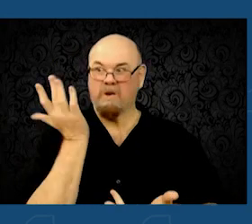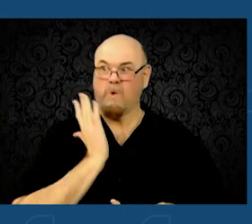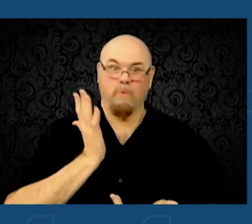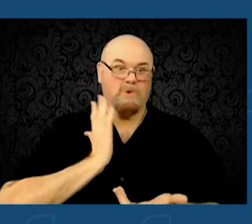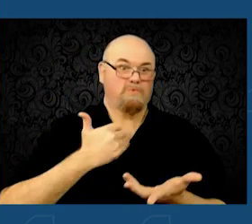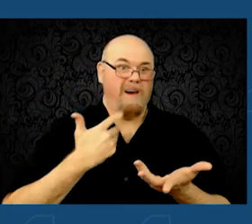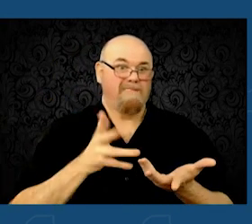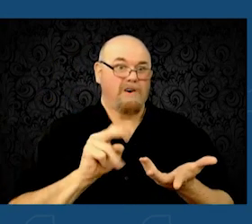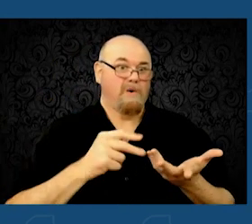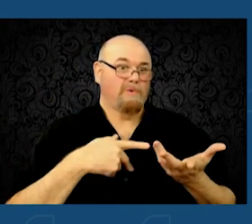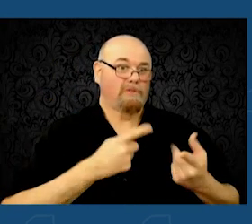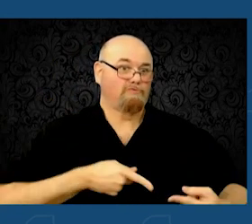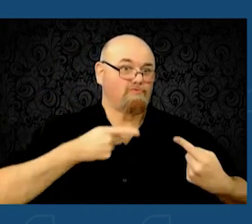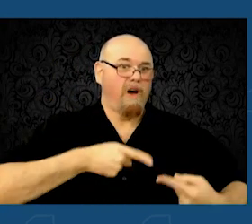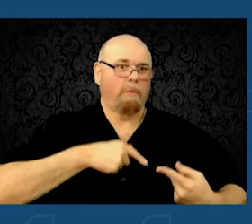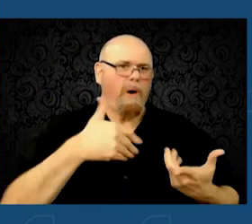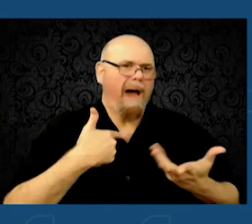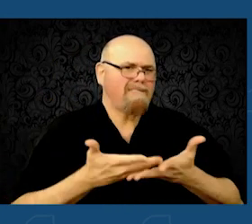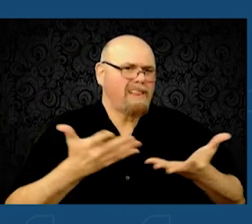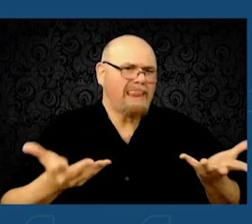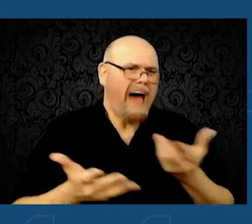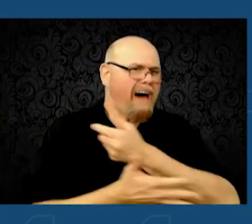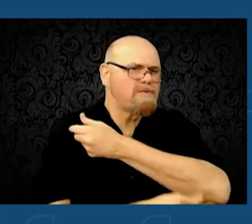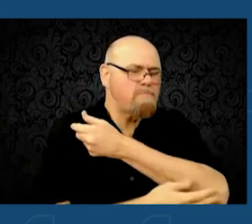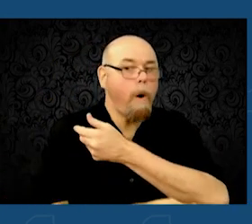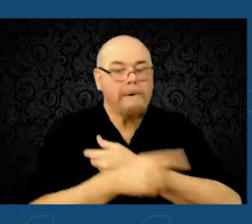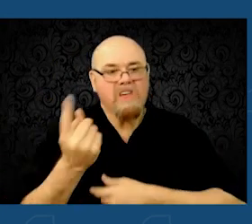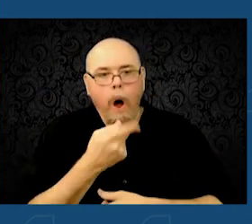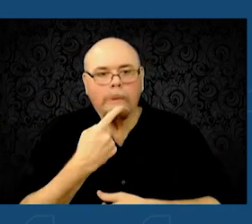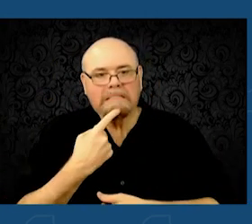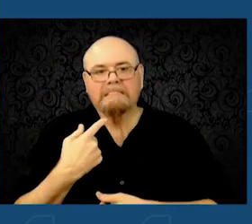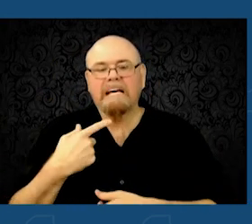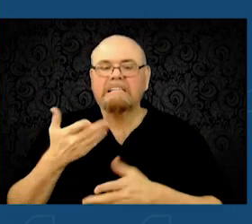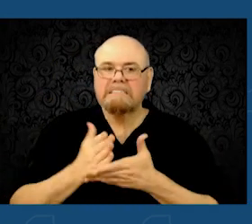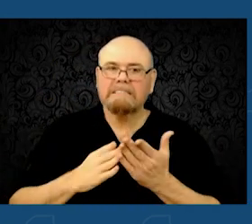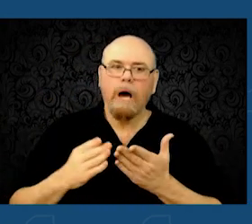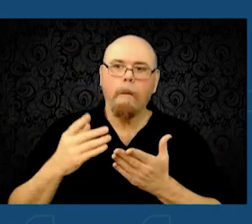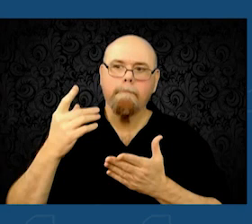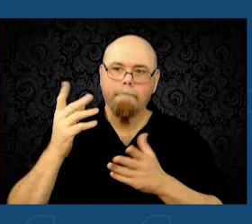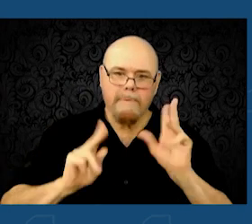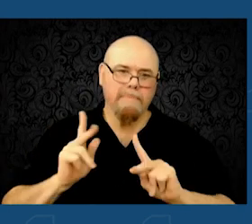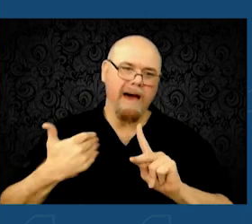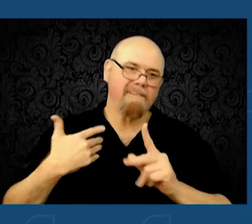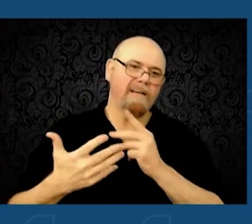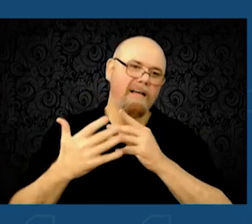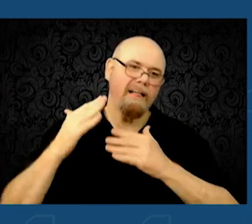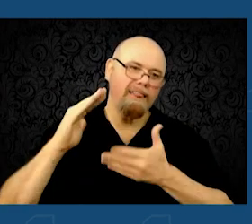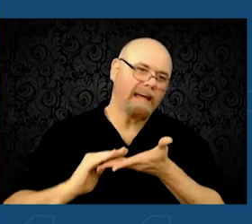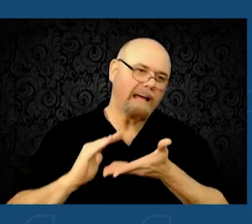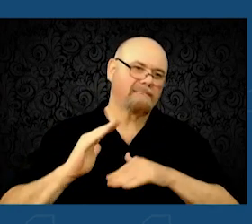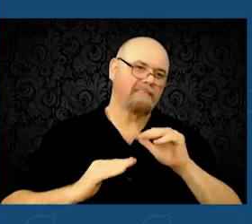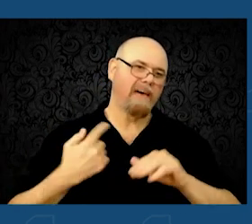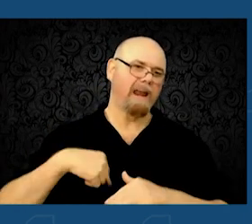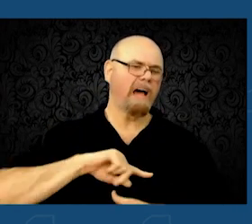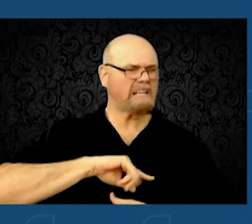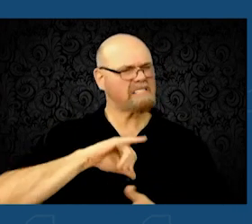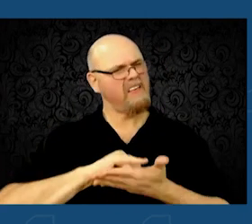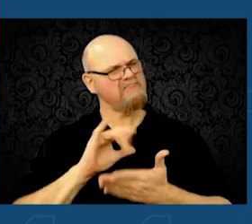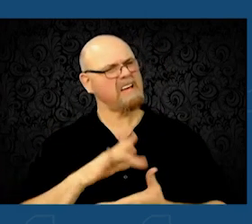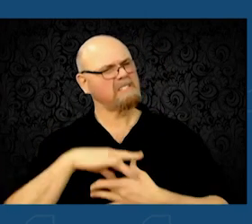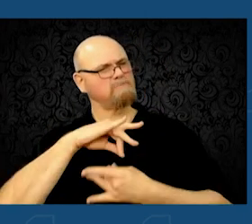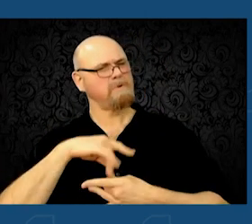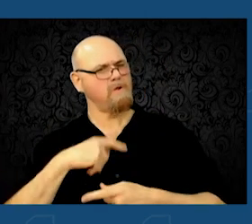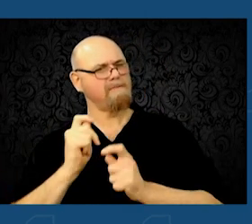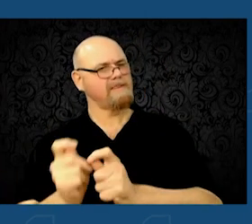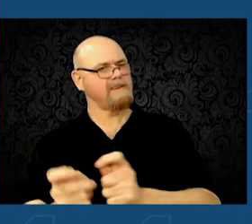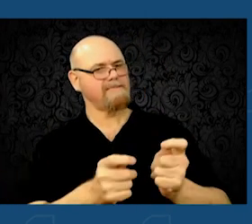lot, but they always told us there's people of less. There's always someone who has less. And that's the spirit of giving that I was raised in.